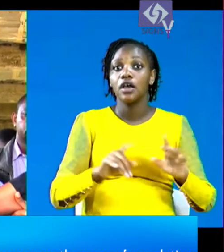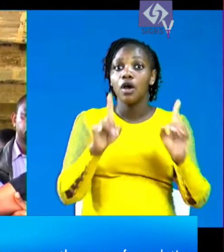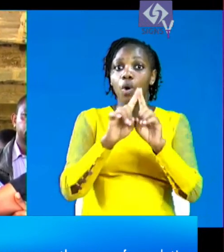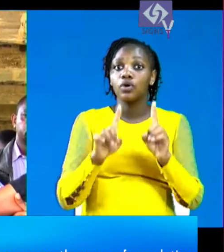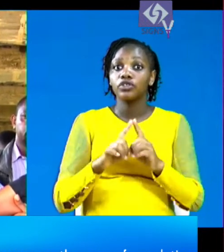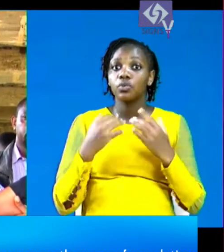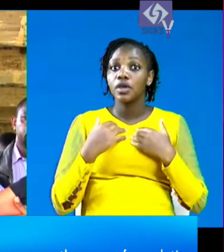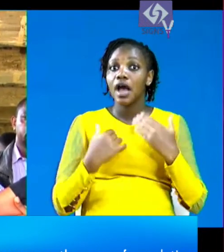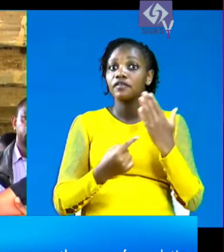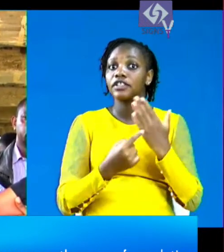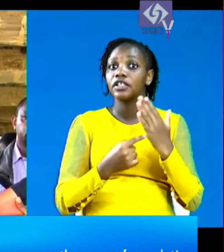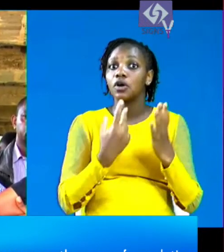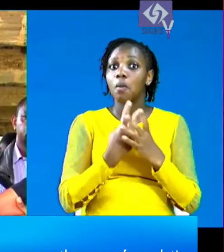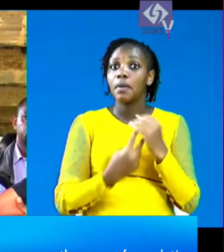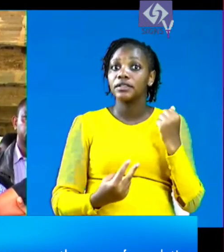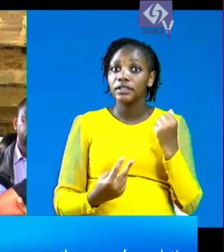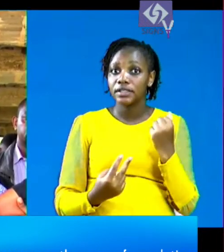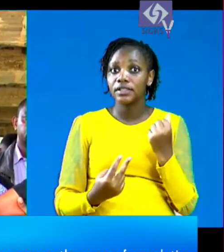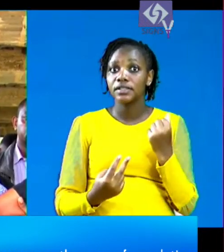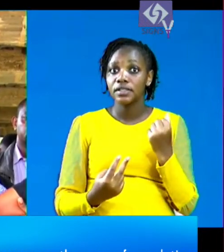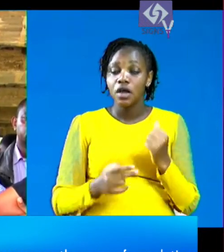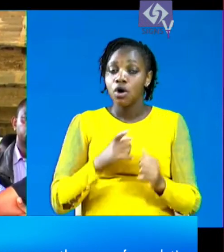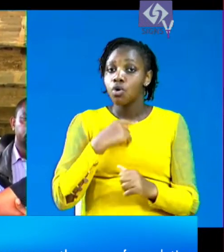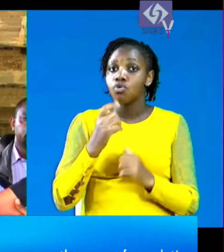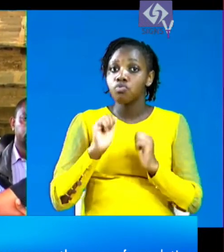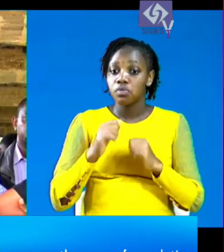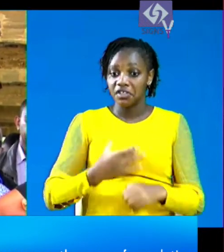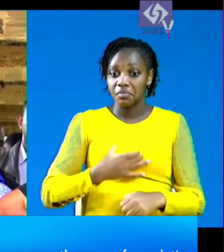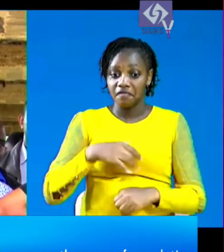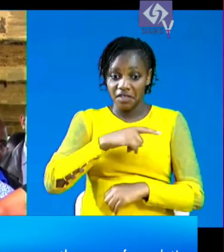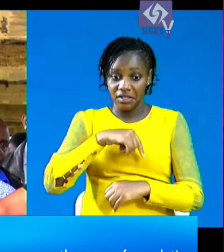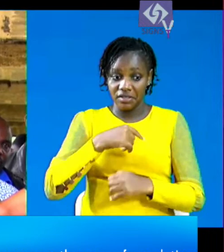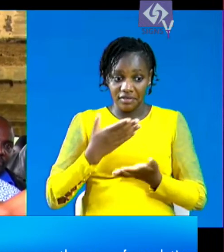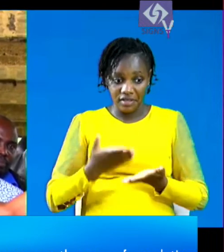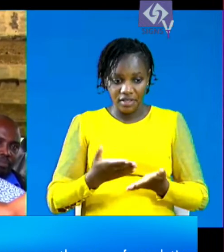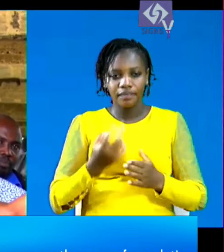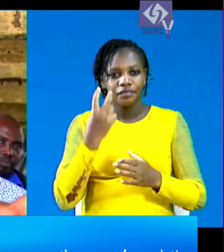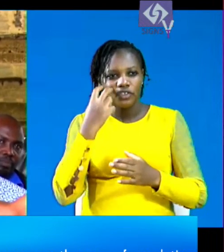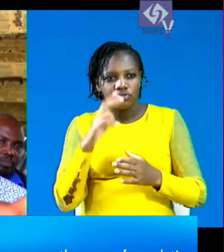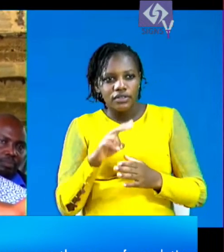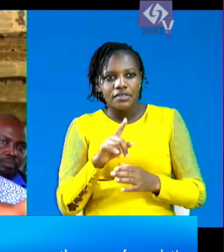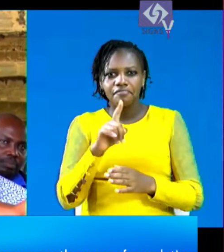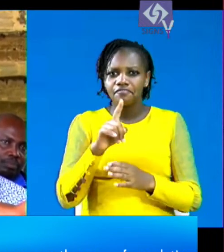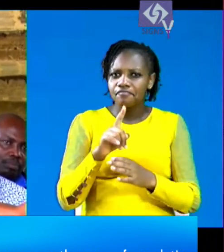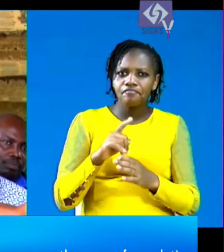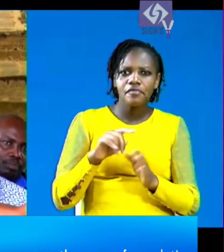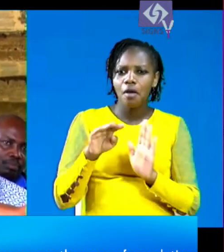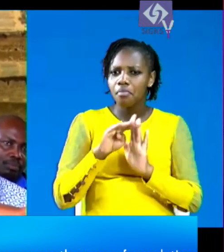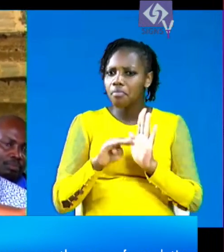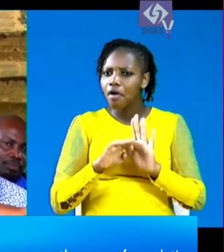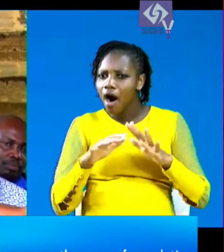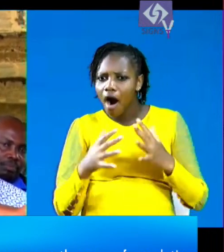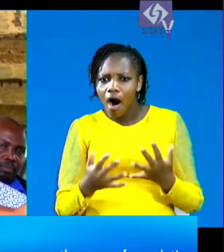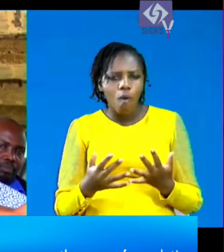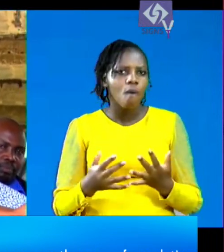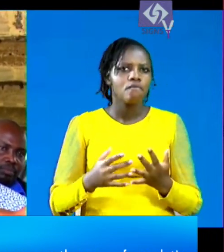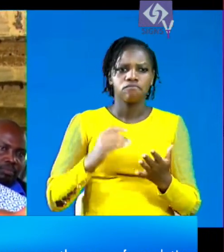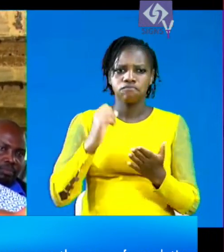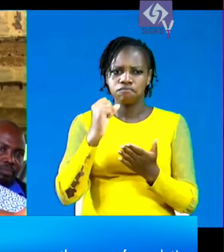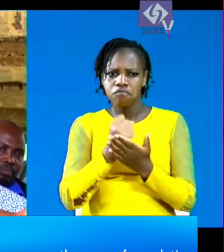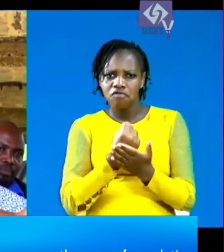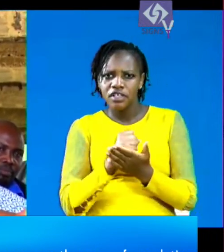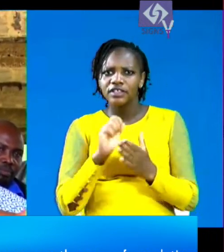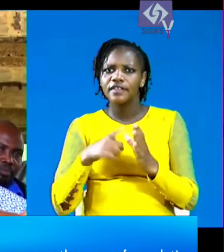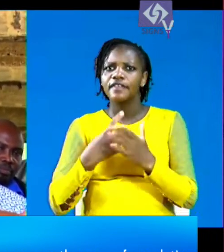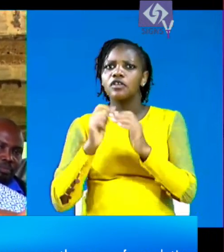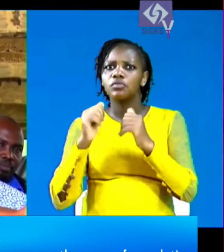State Department for Public Works who are supposed to visit here. They look at the integrity of this structure. After looking at the integrity, they come up with